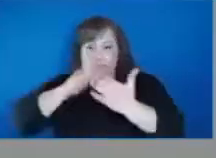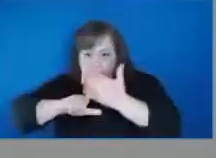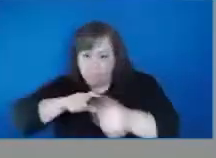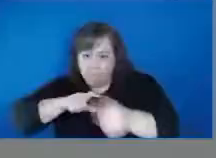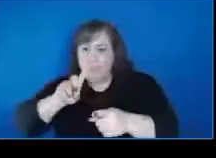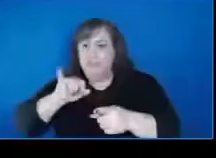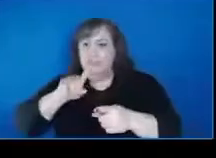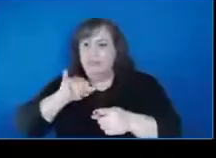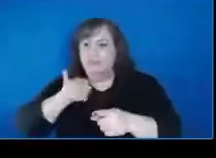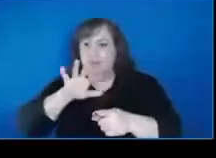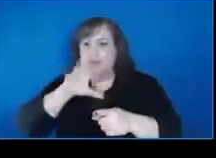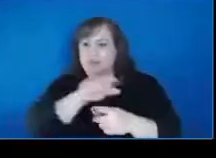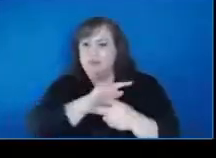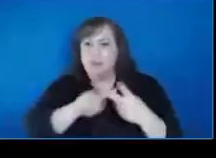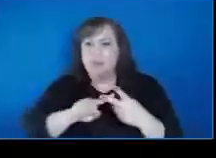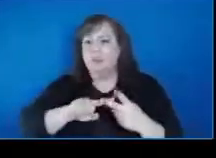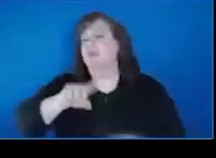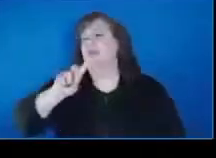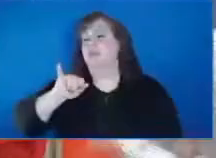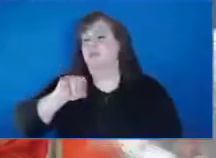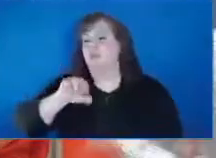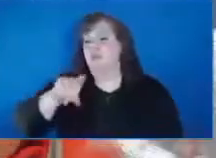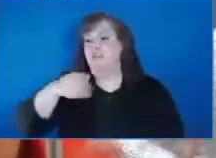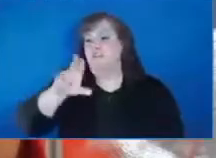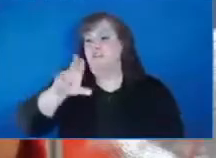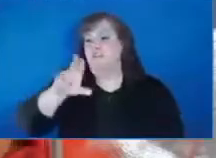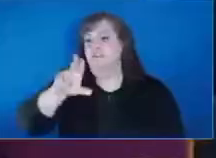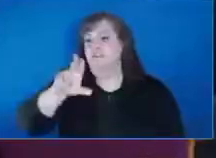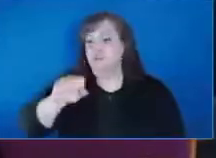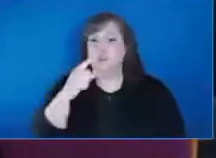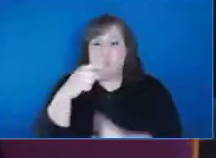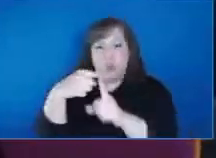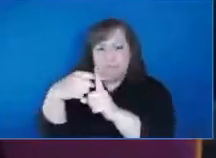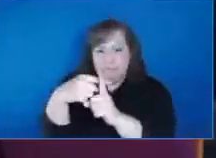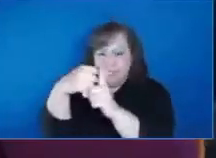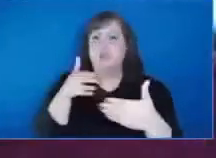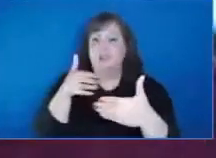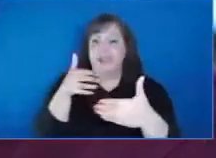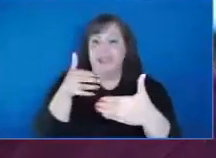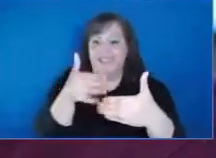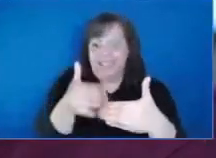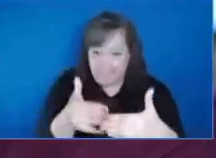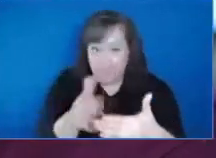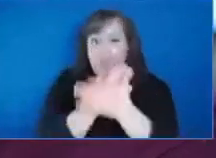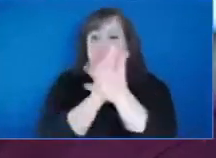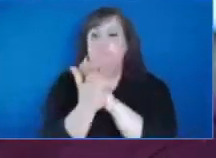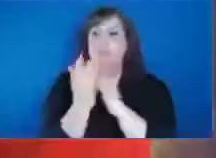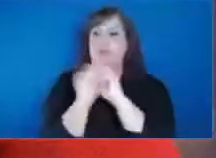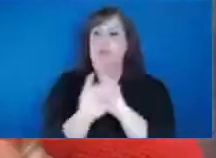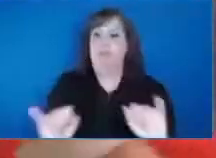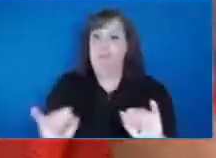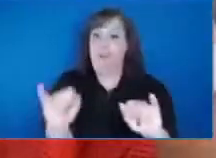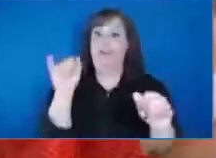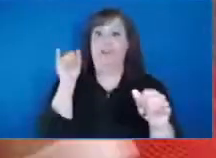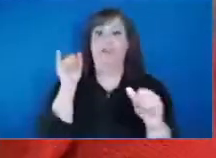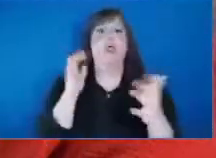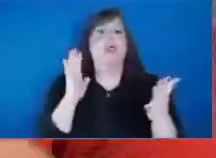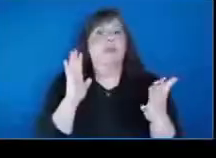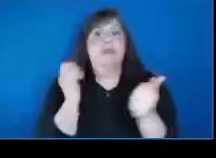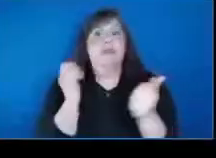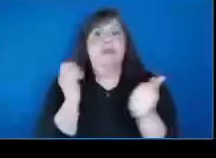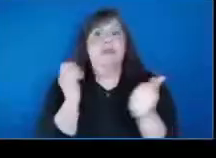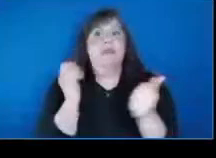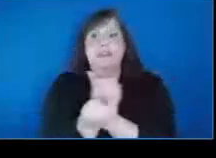one point of light. About 4 hours out, our spacecraft becomes autonomous. And then that's where everything gets really exciting. You actually are